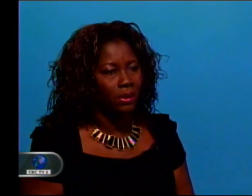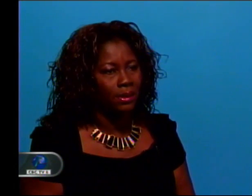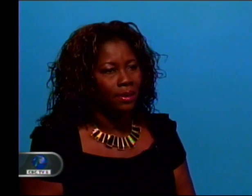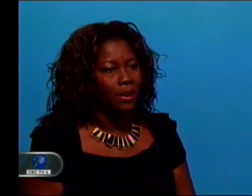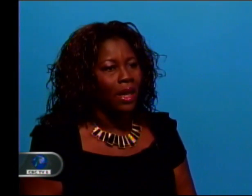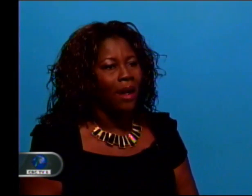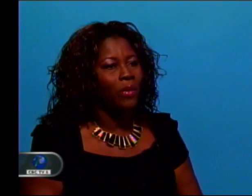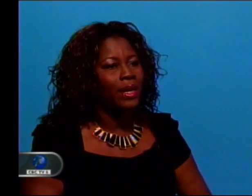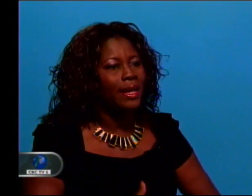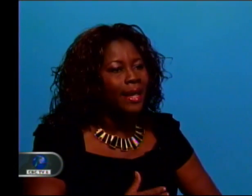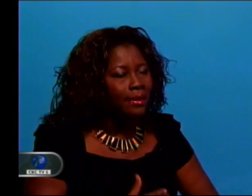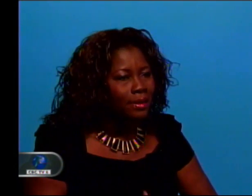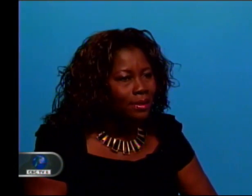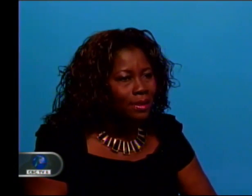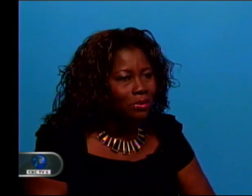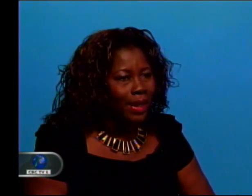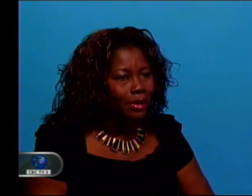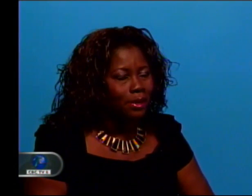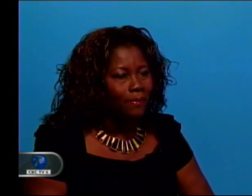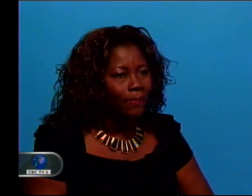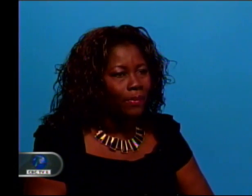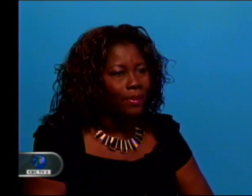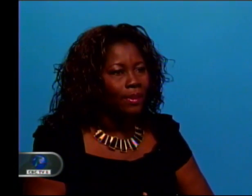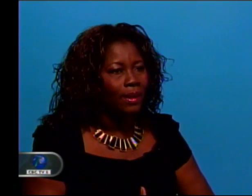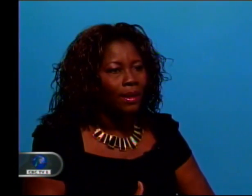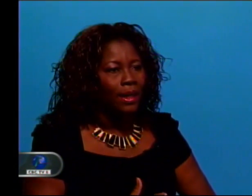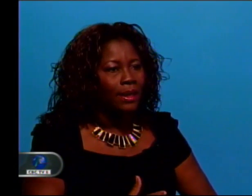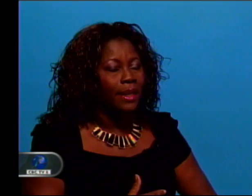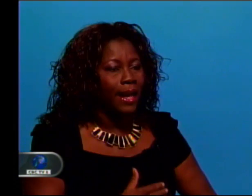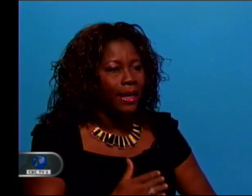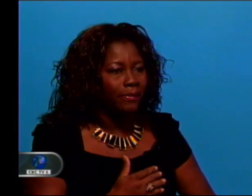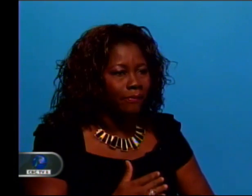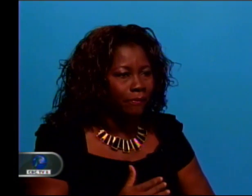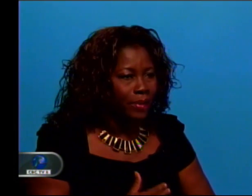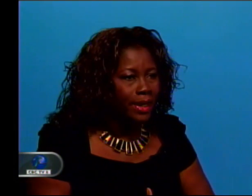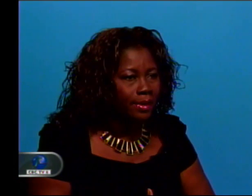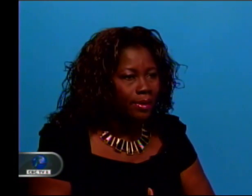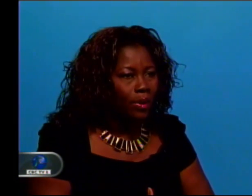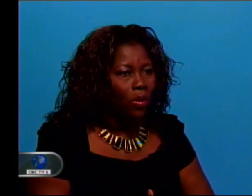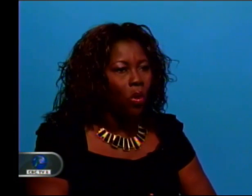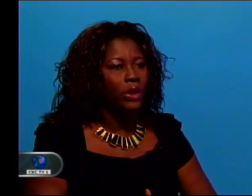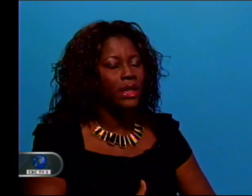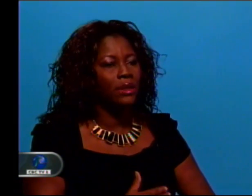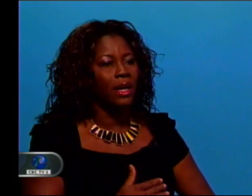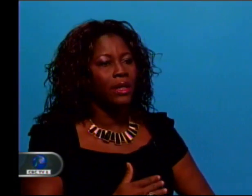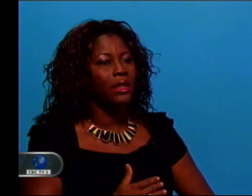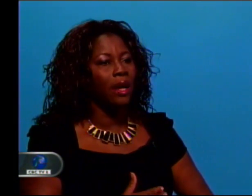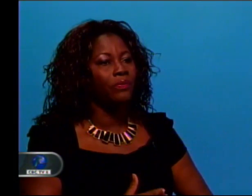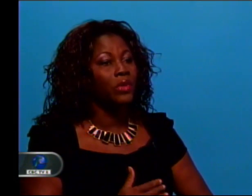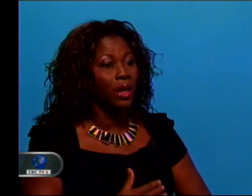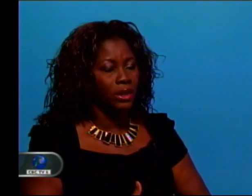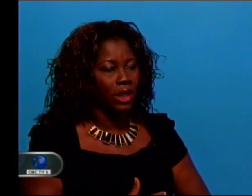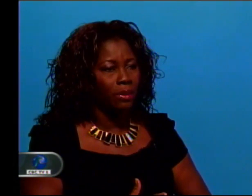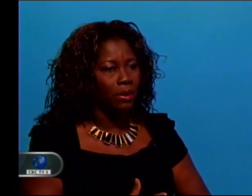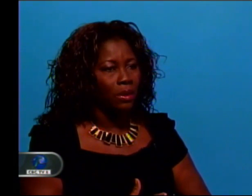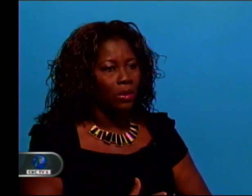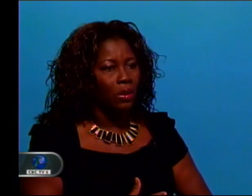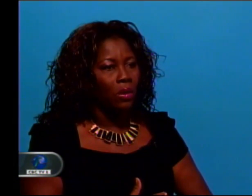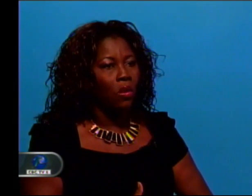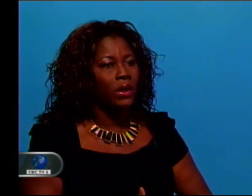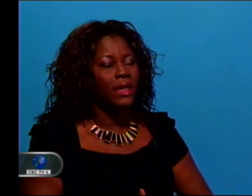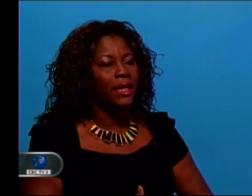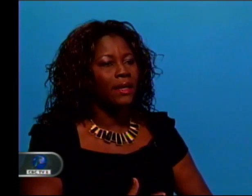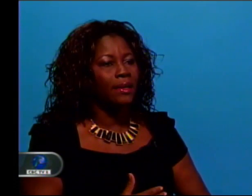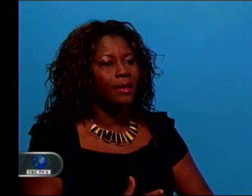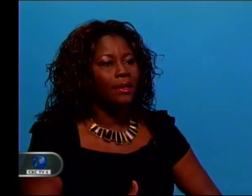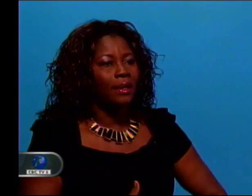the models. And when they get to the US, they either freeze or they are not knowledgeable